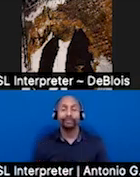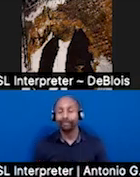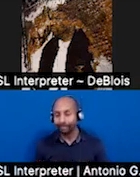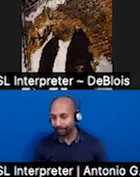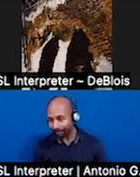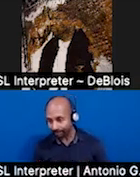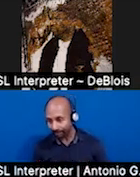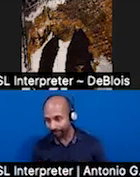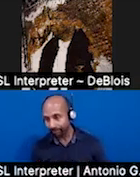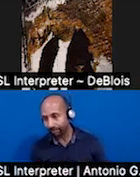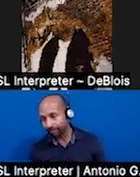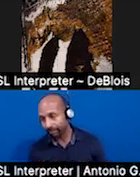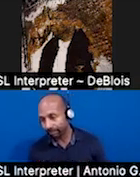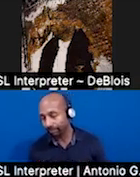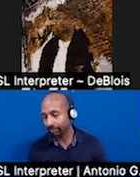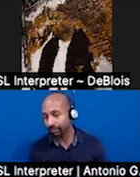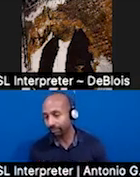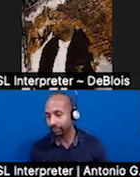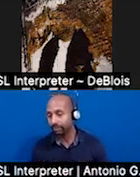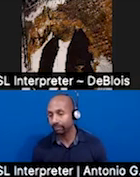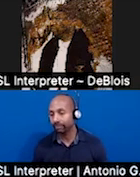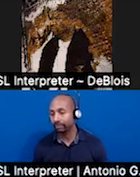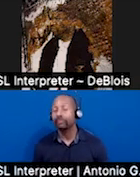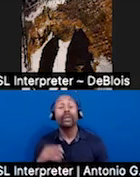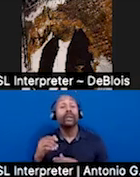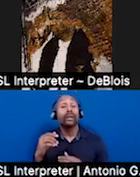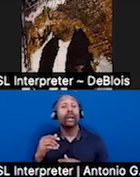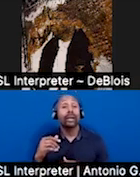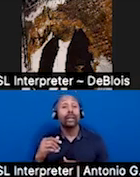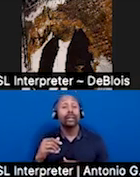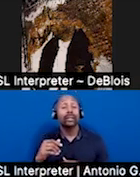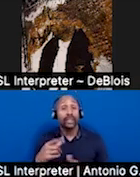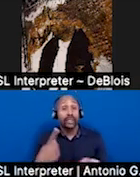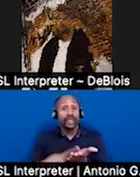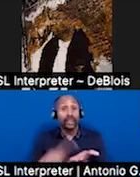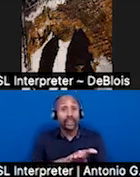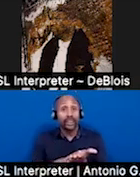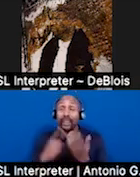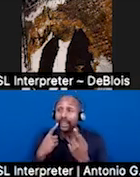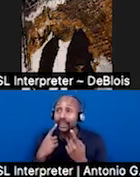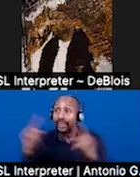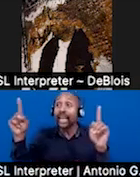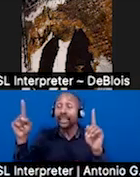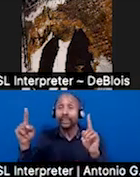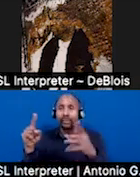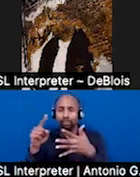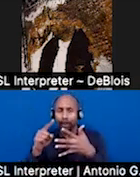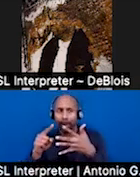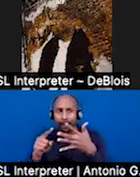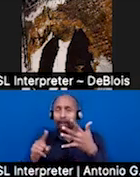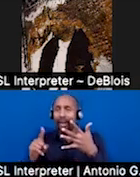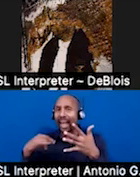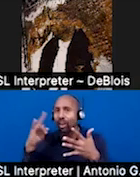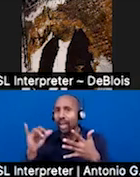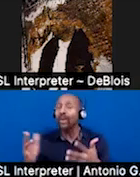and definitely at OSEP we're working to talk about what these successes look like across the lifespan,